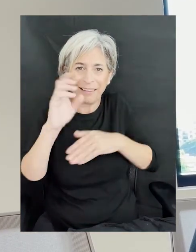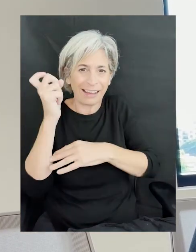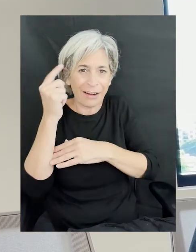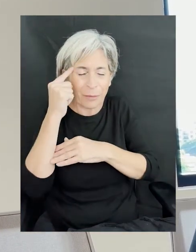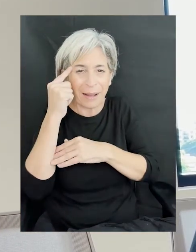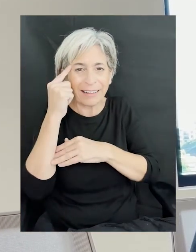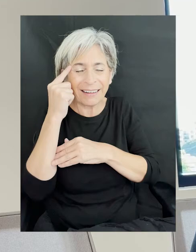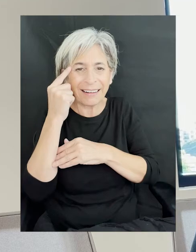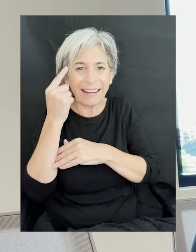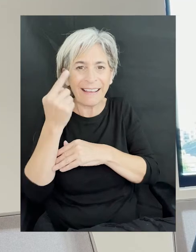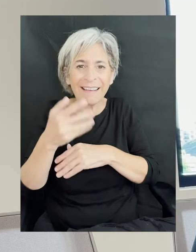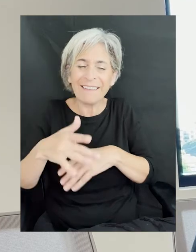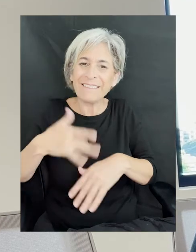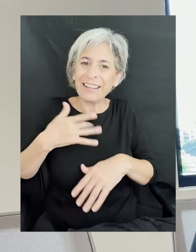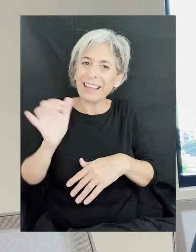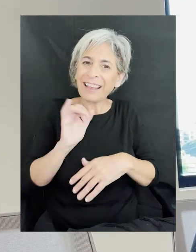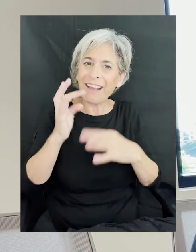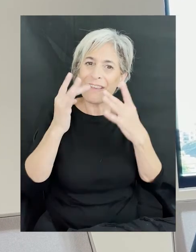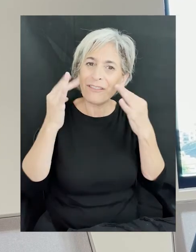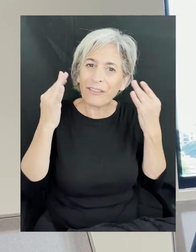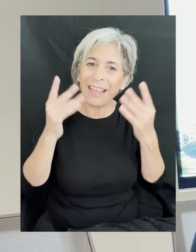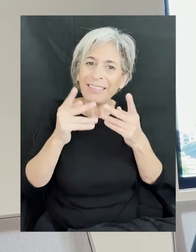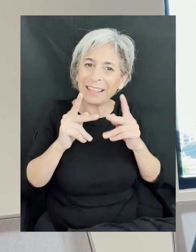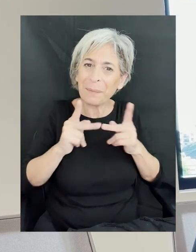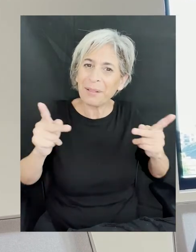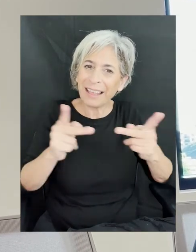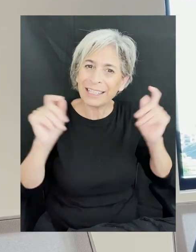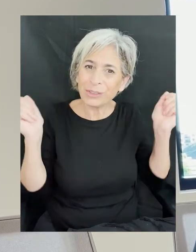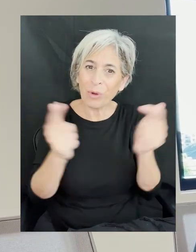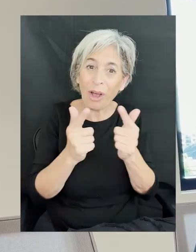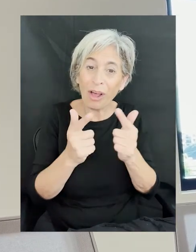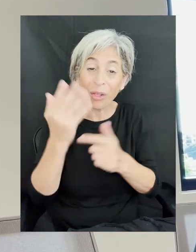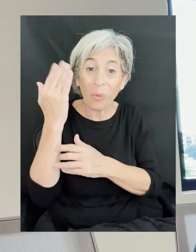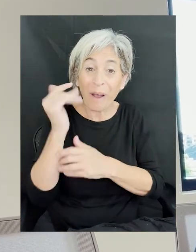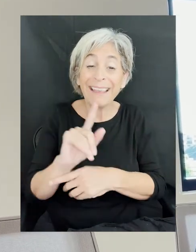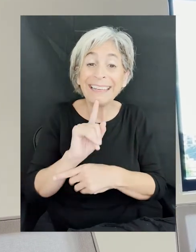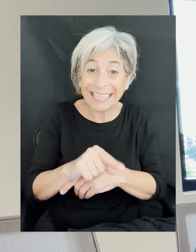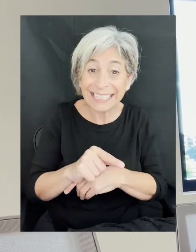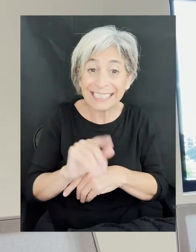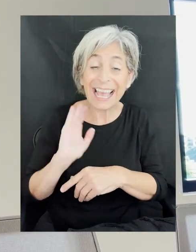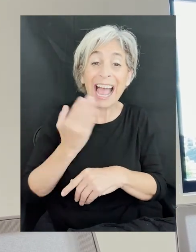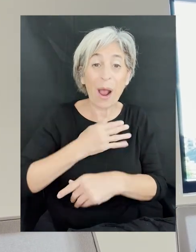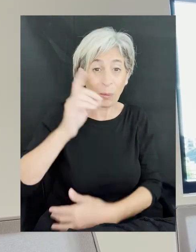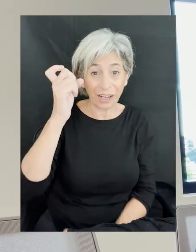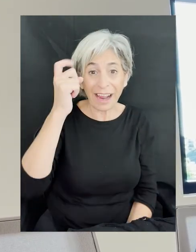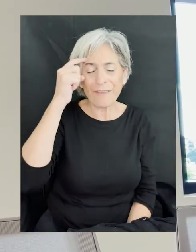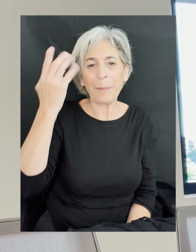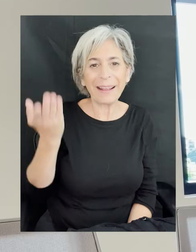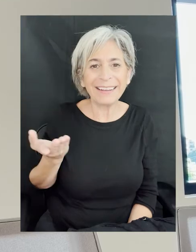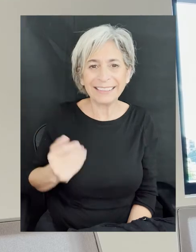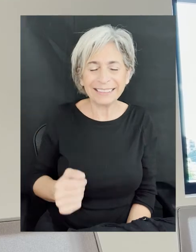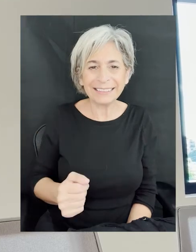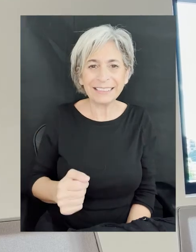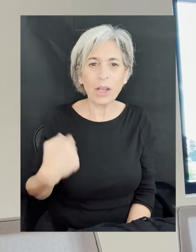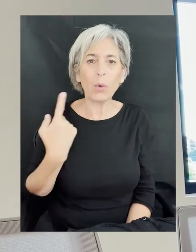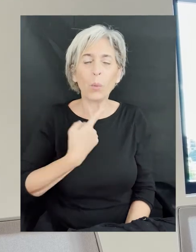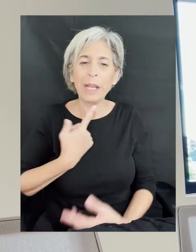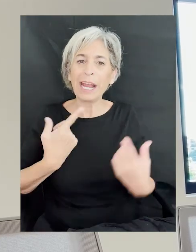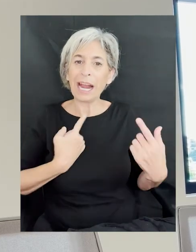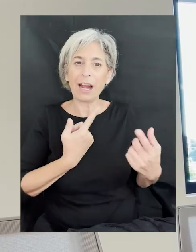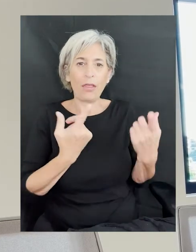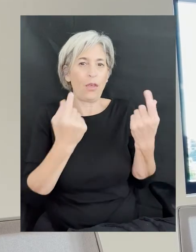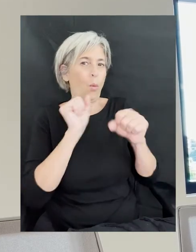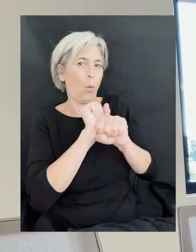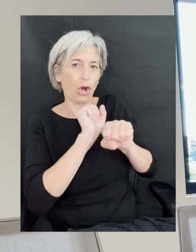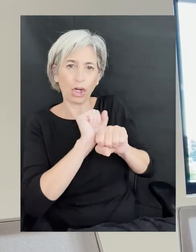the government feel like a friendly place to everyone, because it is our government. And we are just the